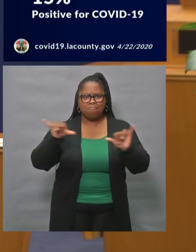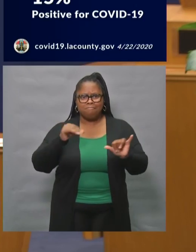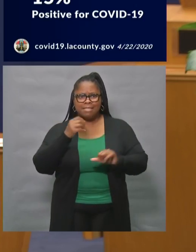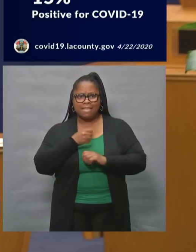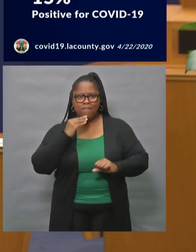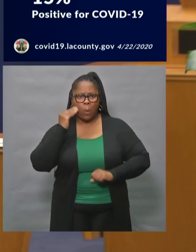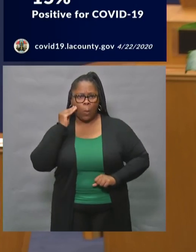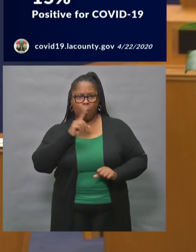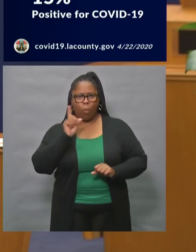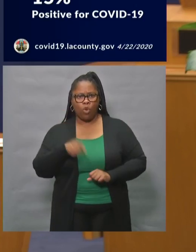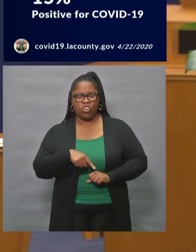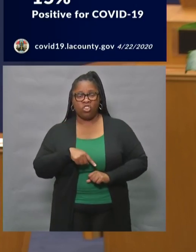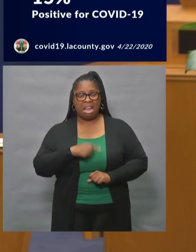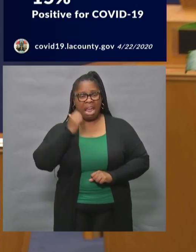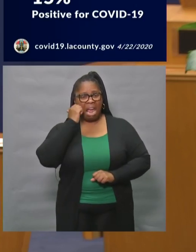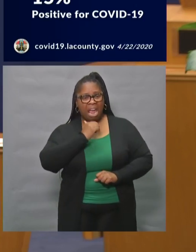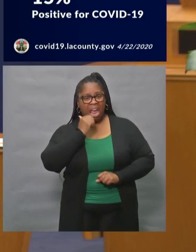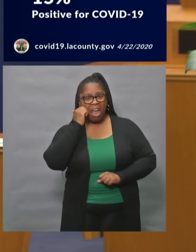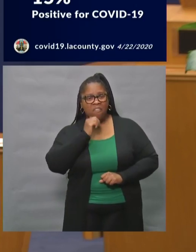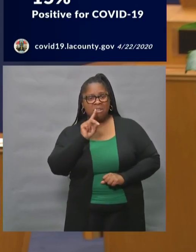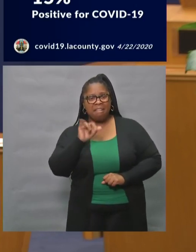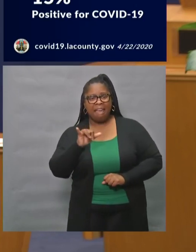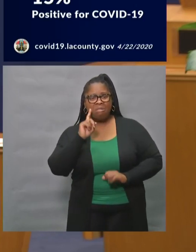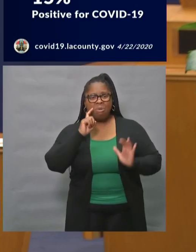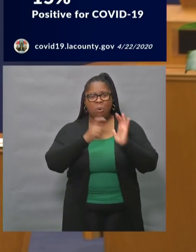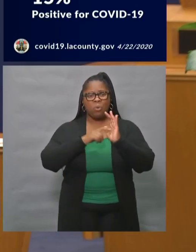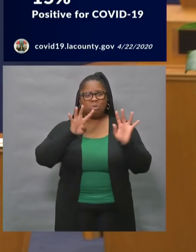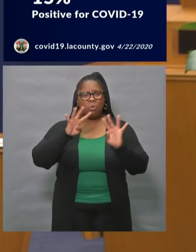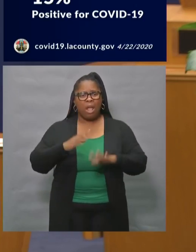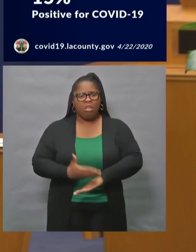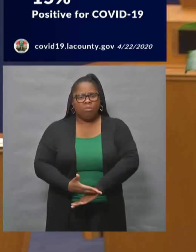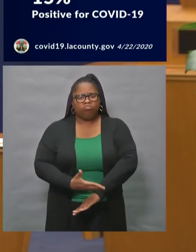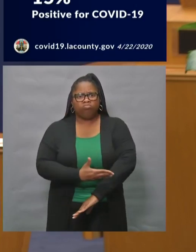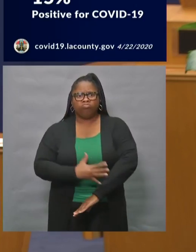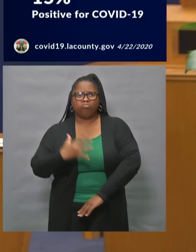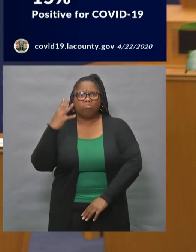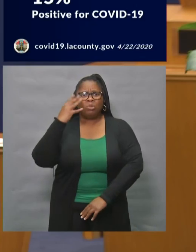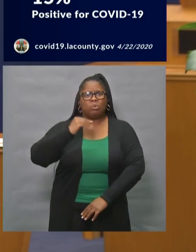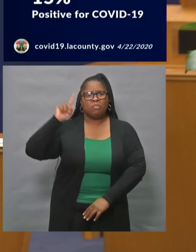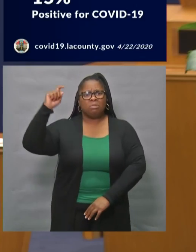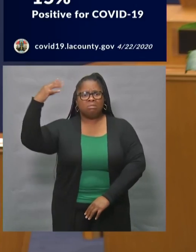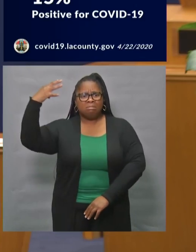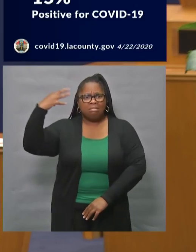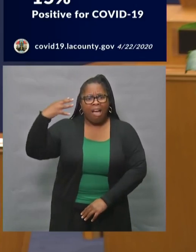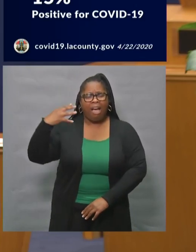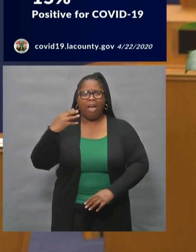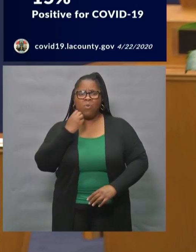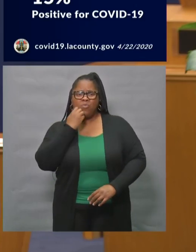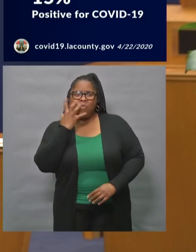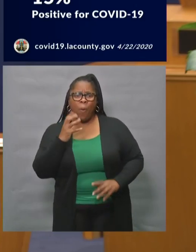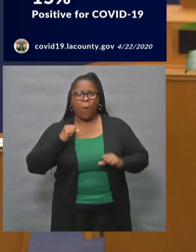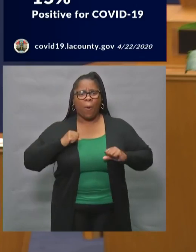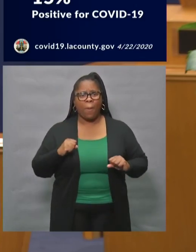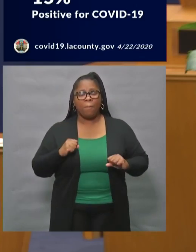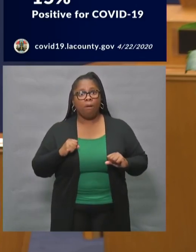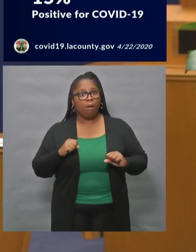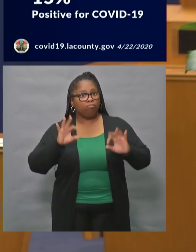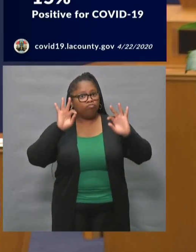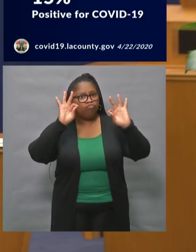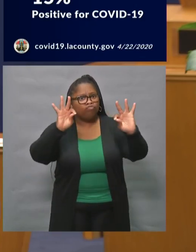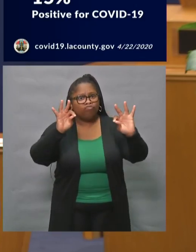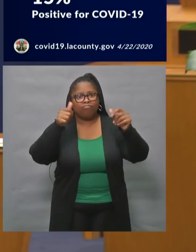the day, and we all want to be outdoors. And I think it's great, and people should try to make sure that they are getting outside. But we need